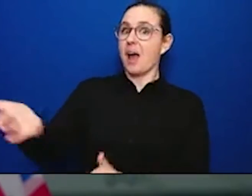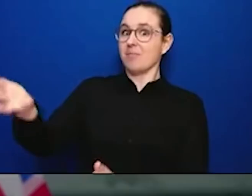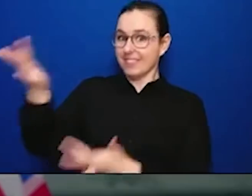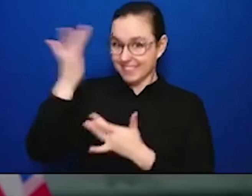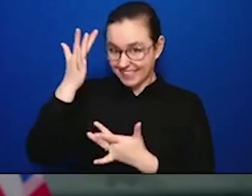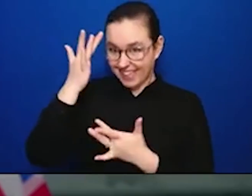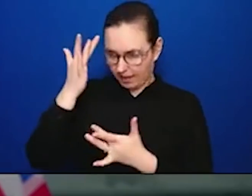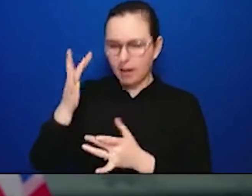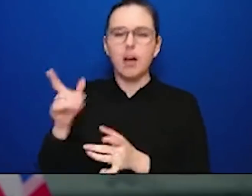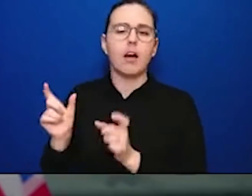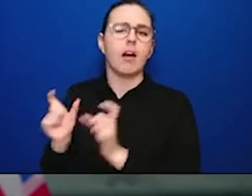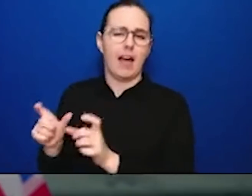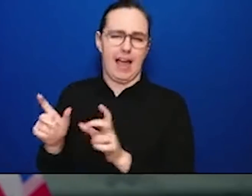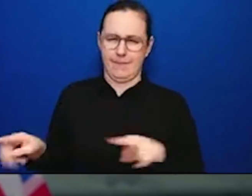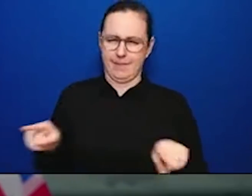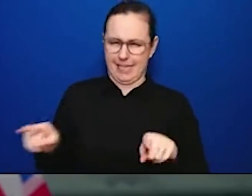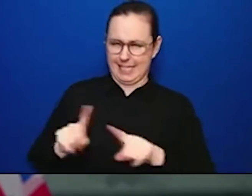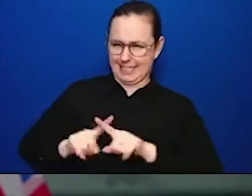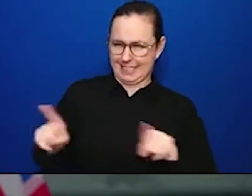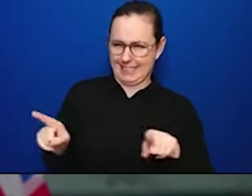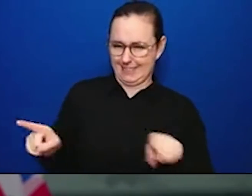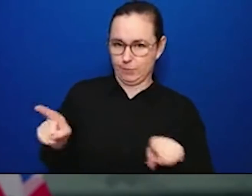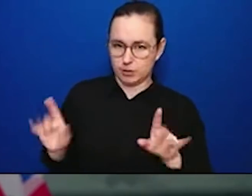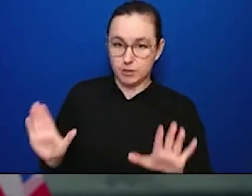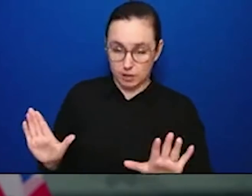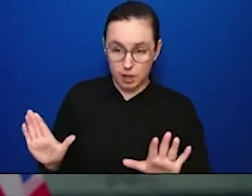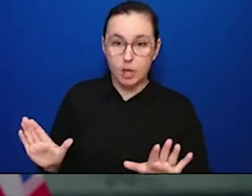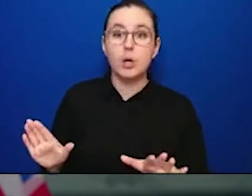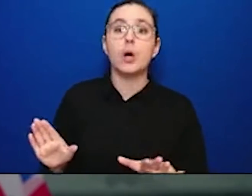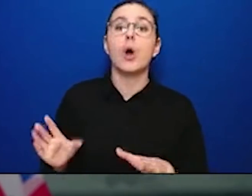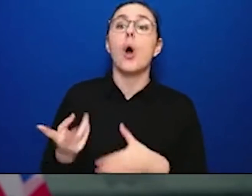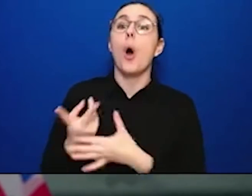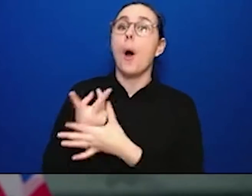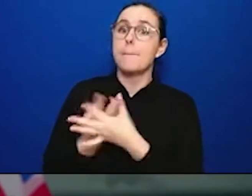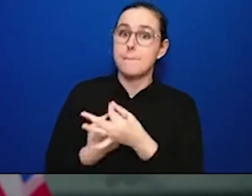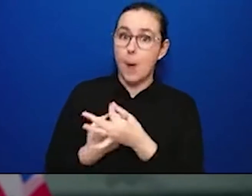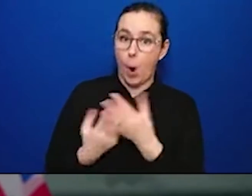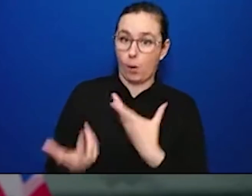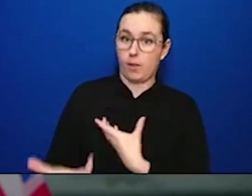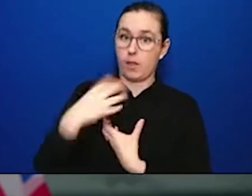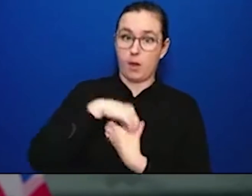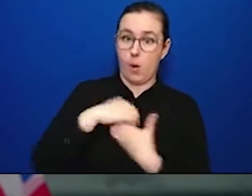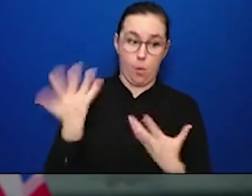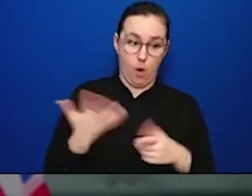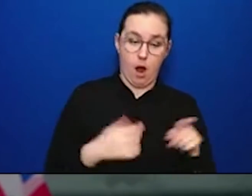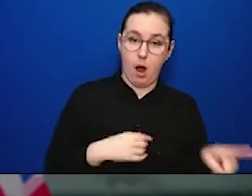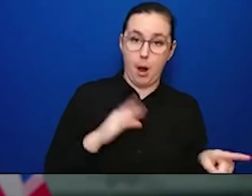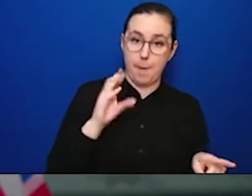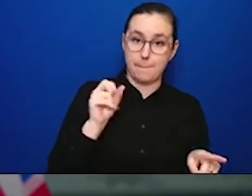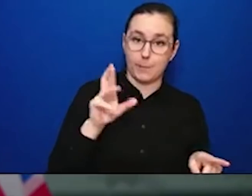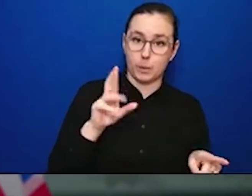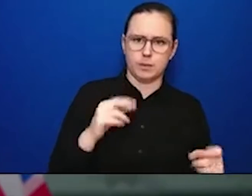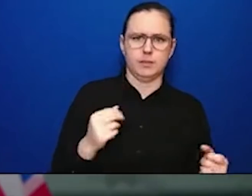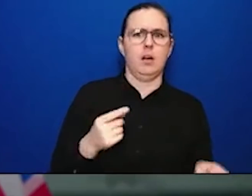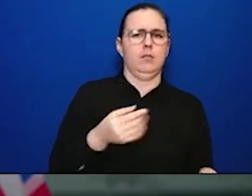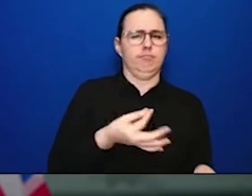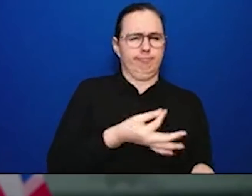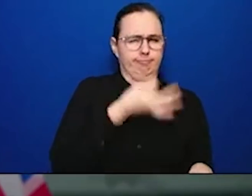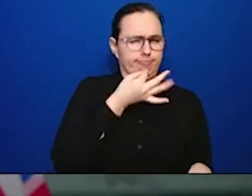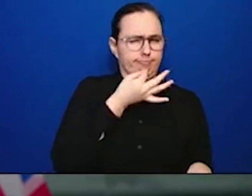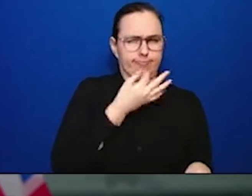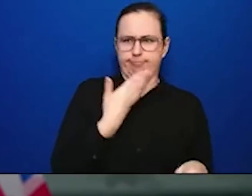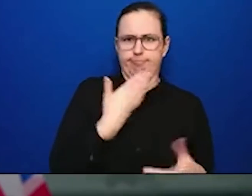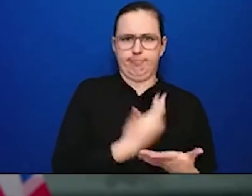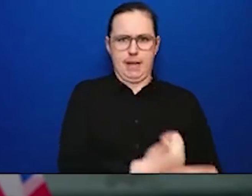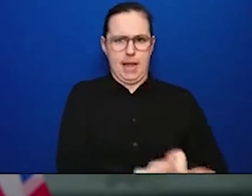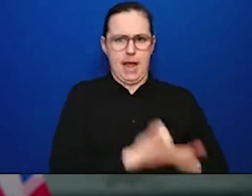that the vaccine boosts that immunity, particularly to the spike protein, the one that binds into the cells. So